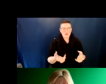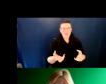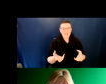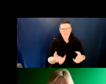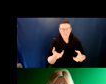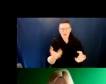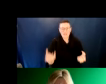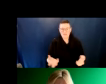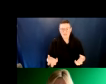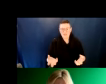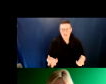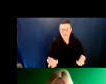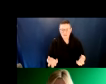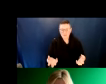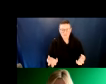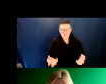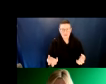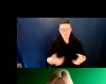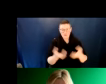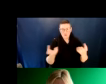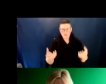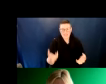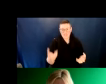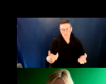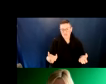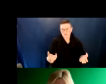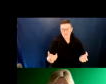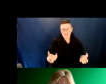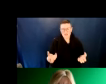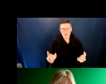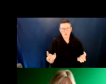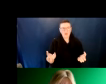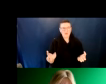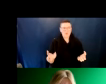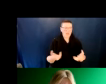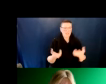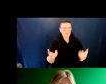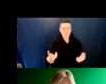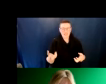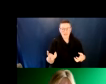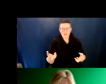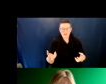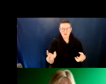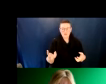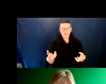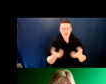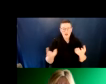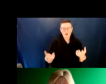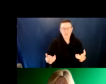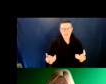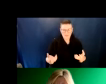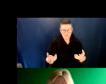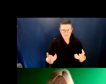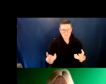We know what catching an object feels like. Everyone knows what catching an object feels like. So you get expressions like, she caught